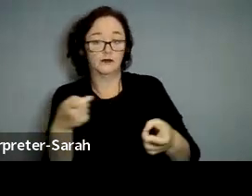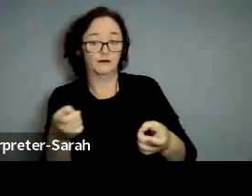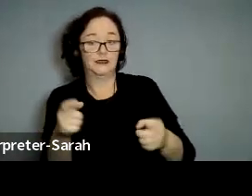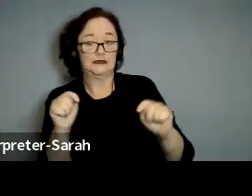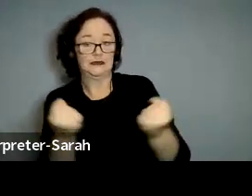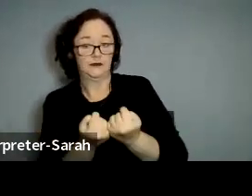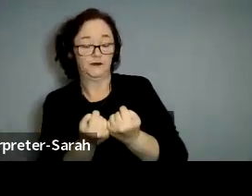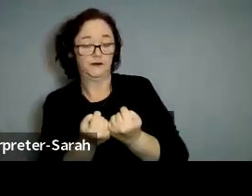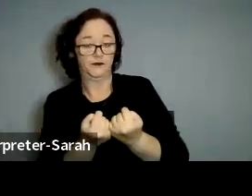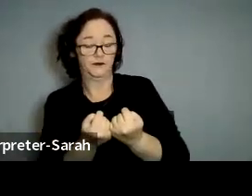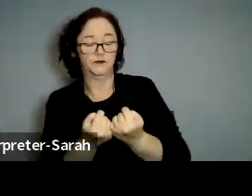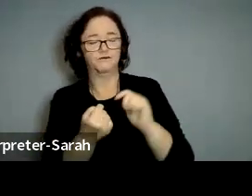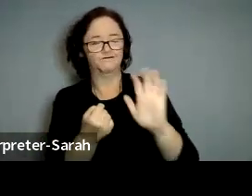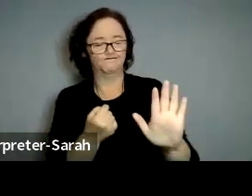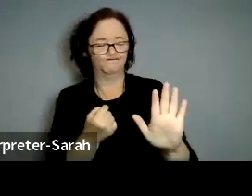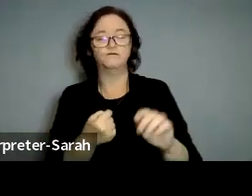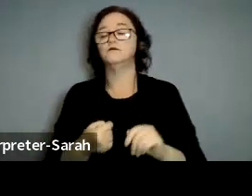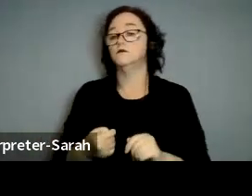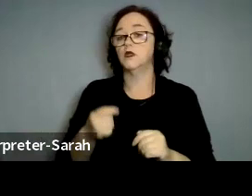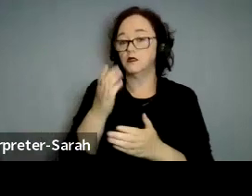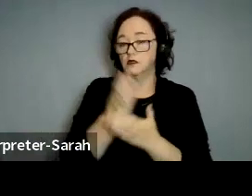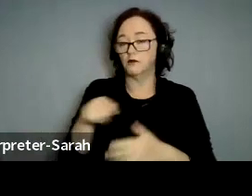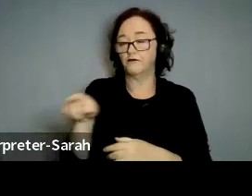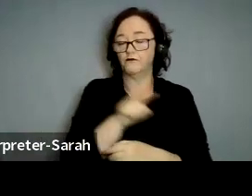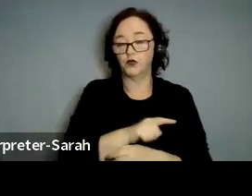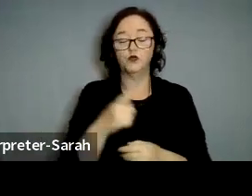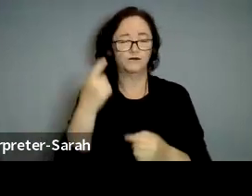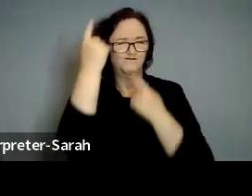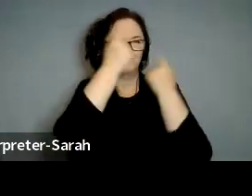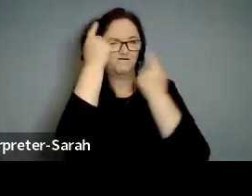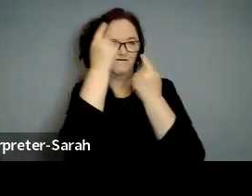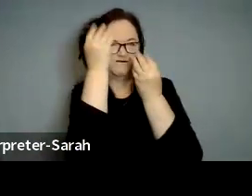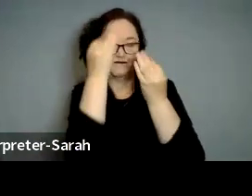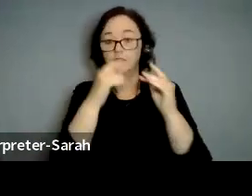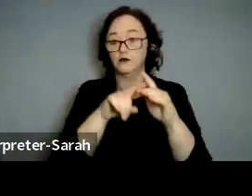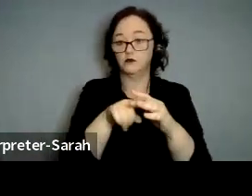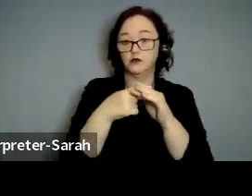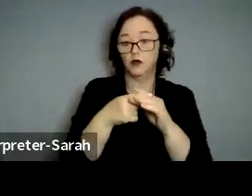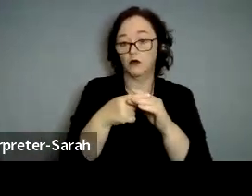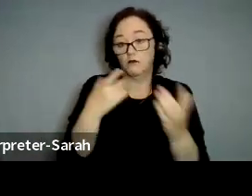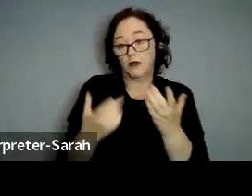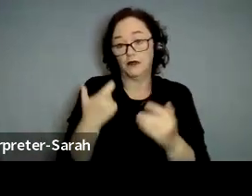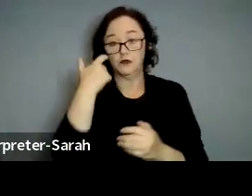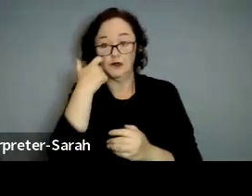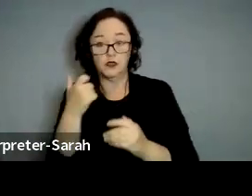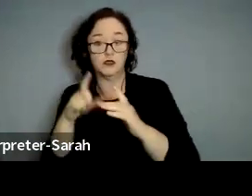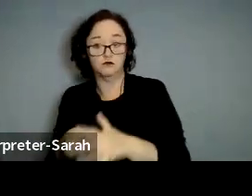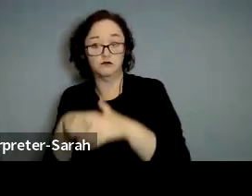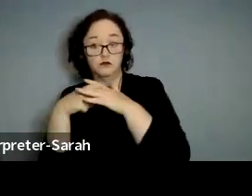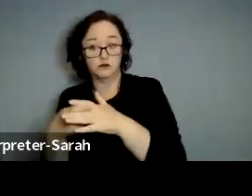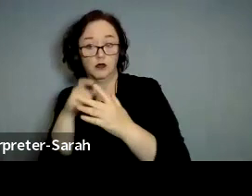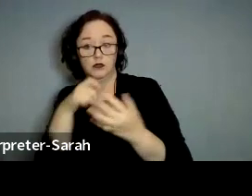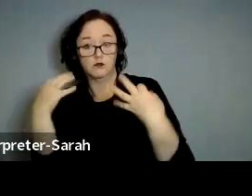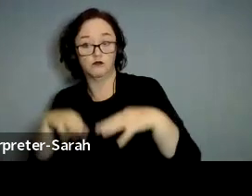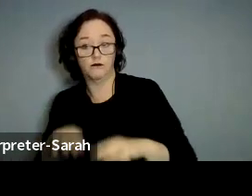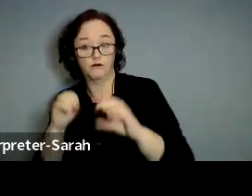about starting nonprofits. Some of you have just joined nonprofits. And we saw that a lot of the nonprofits that you are involved in or thinking